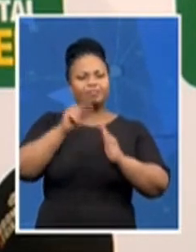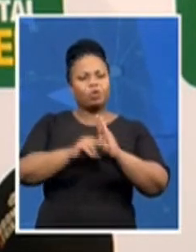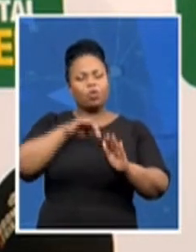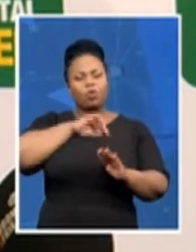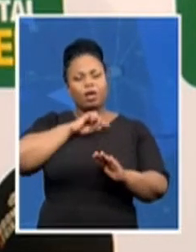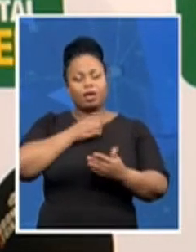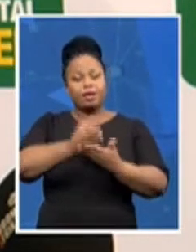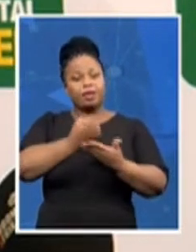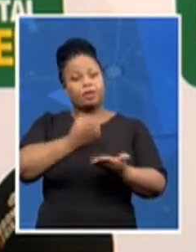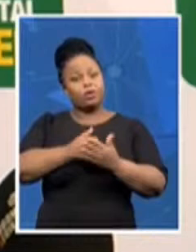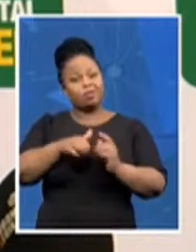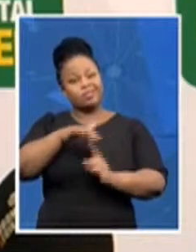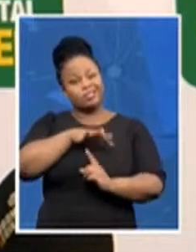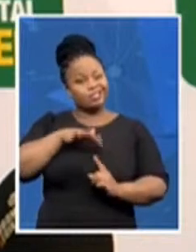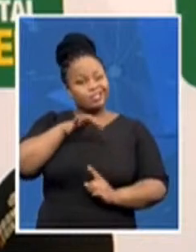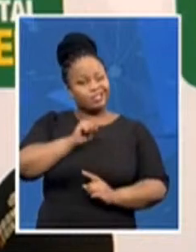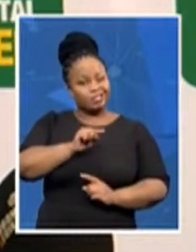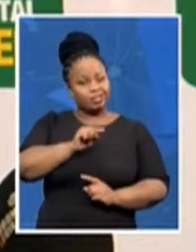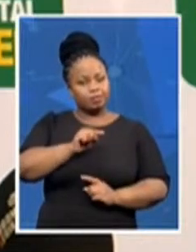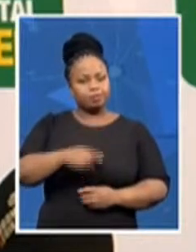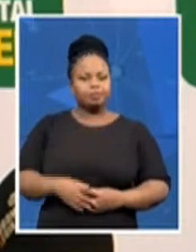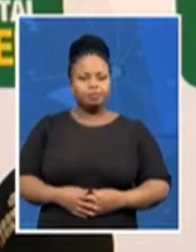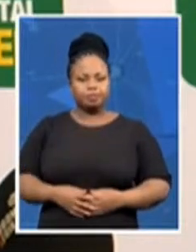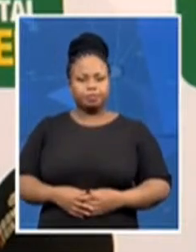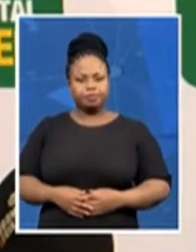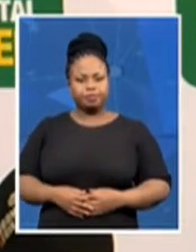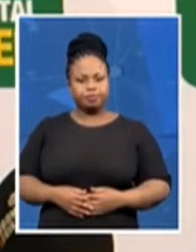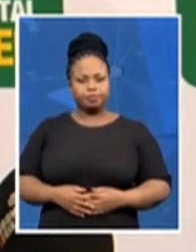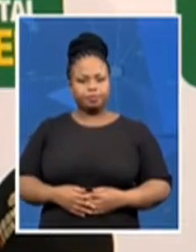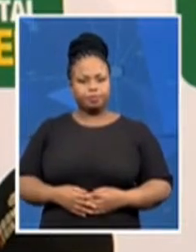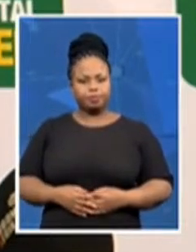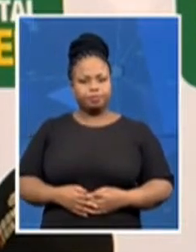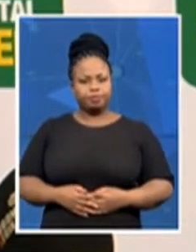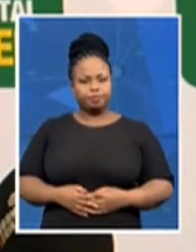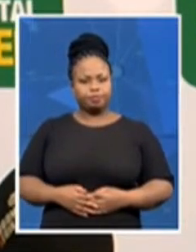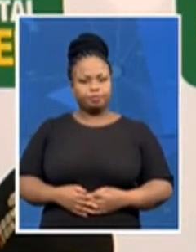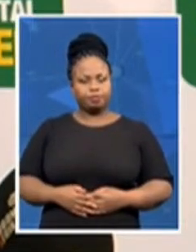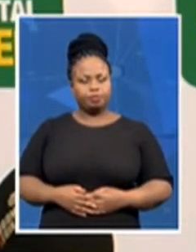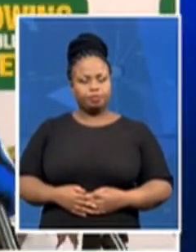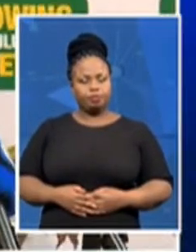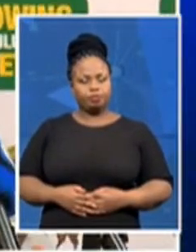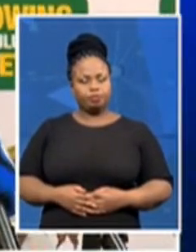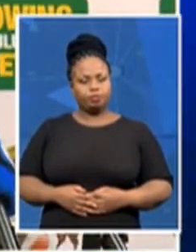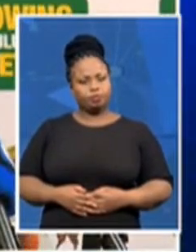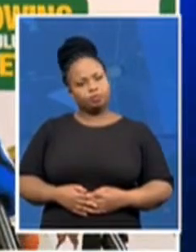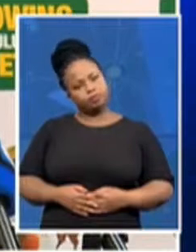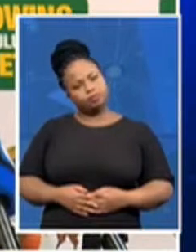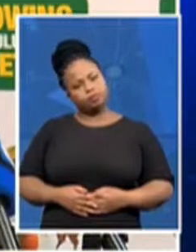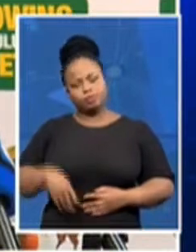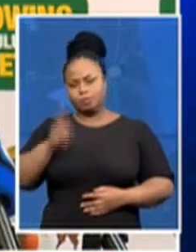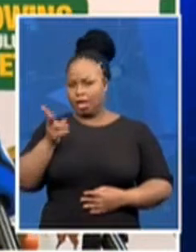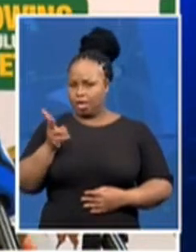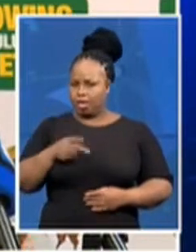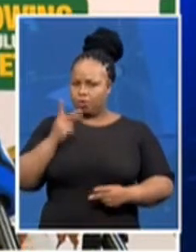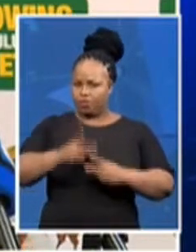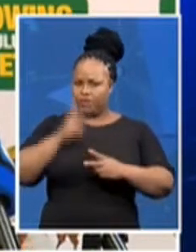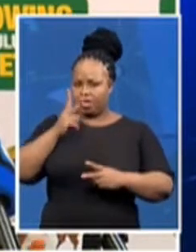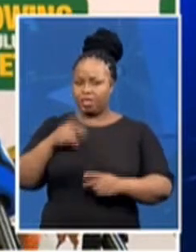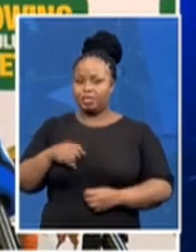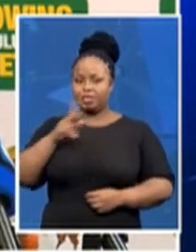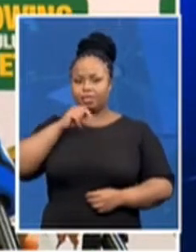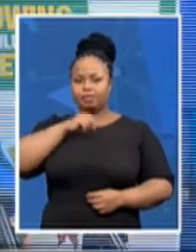economy. We have also finalized the KZN export strategy. All right, we do apologize. We have to come